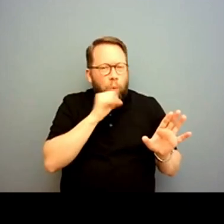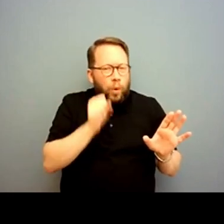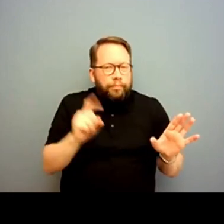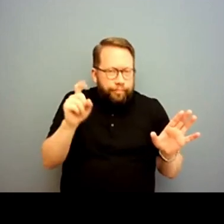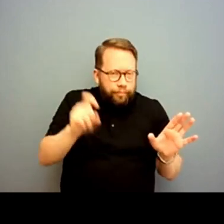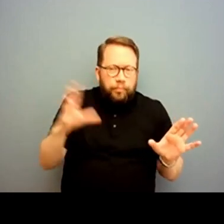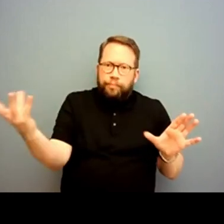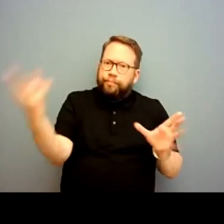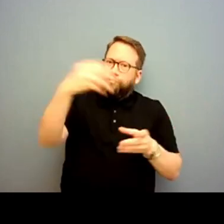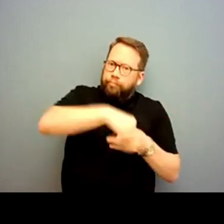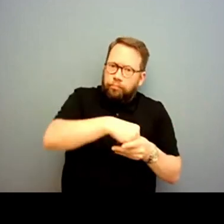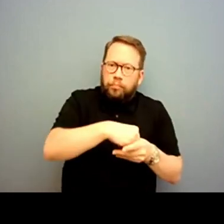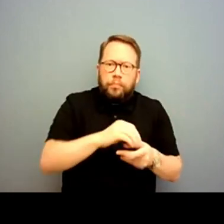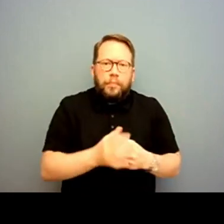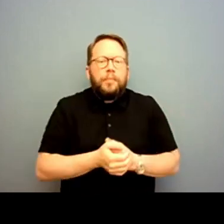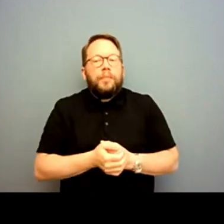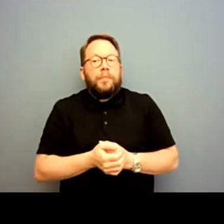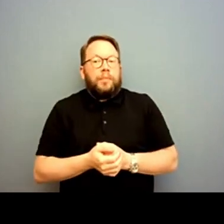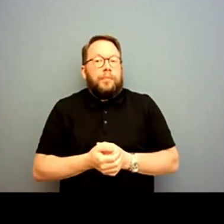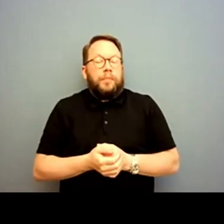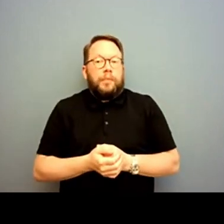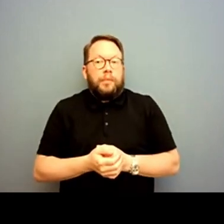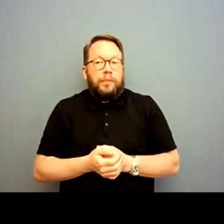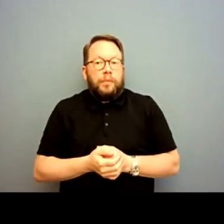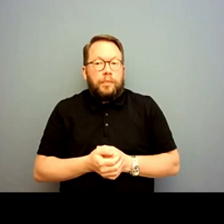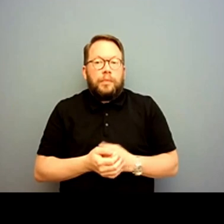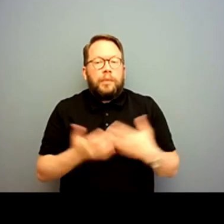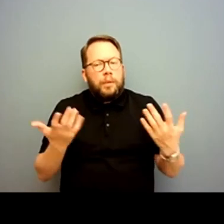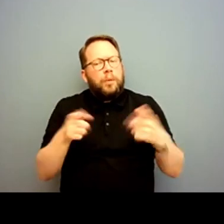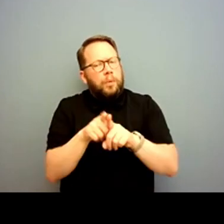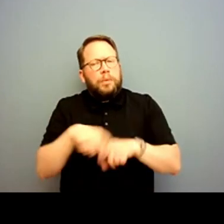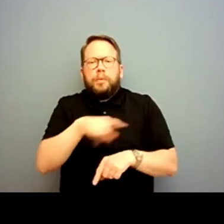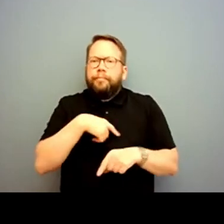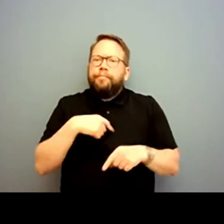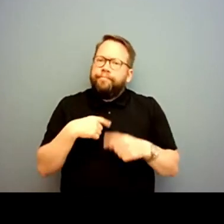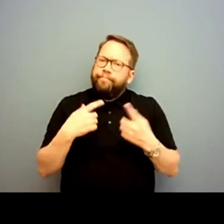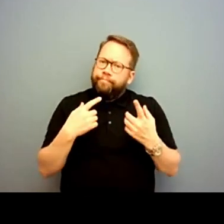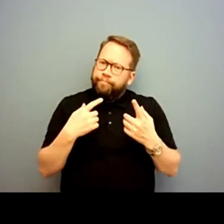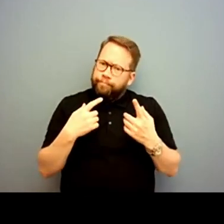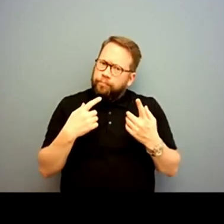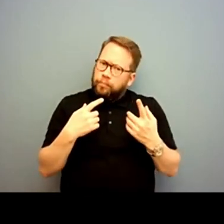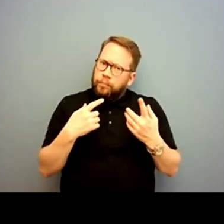Now we're super adding on to that ageism as well. So it's an exciting period, actually.